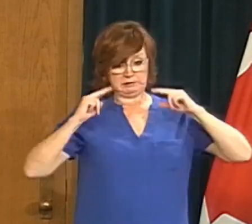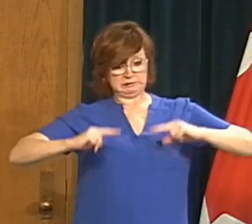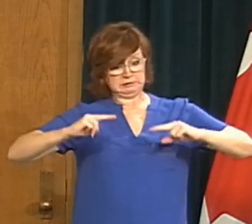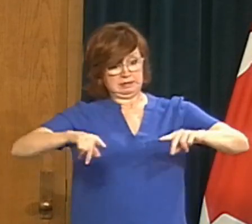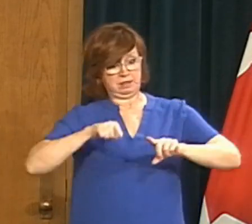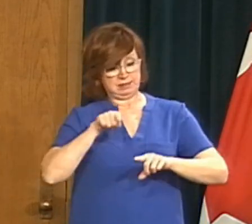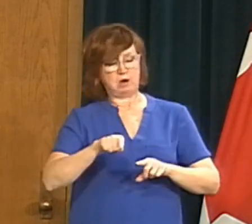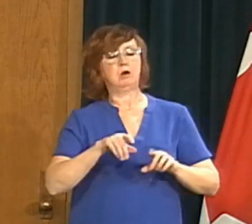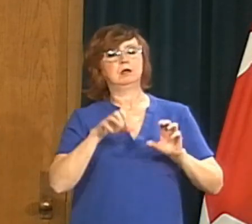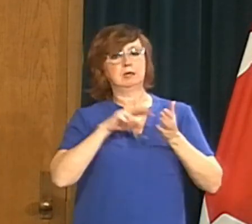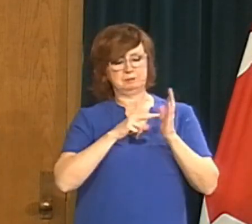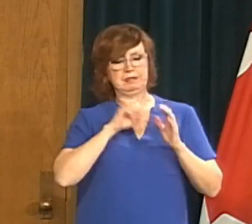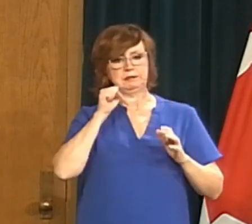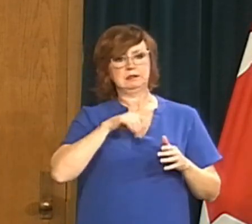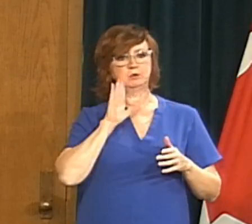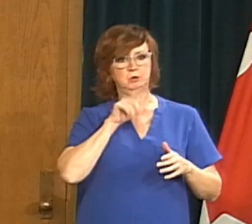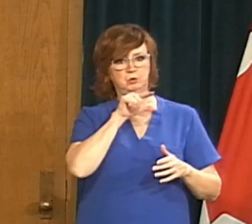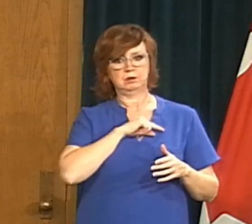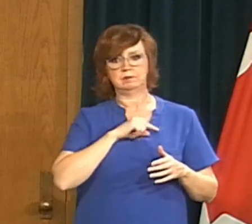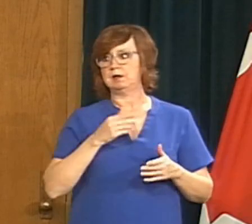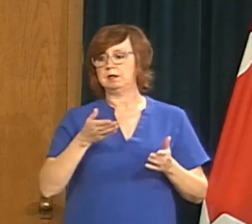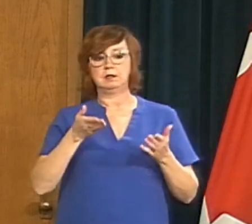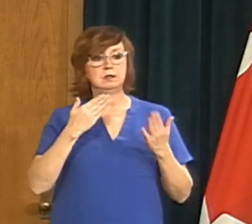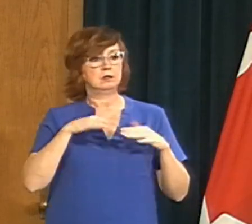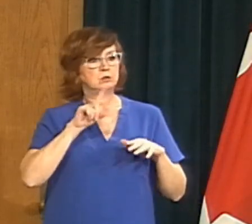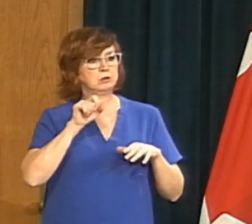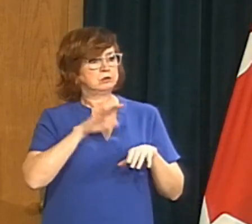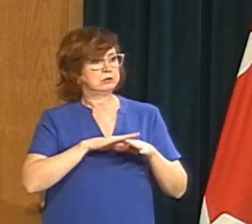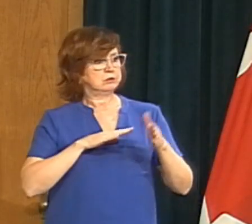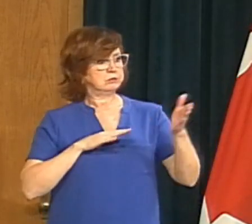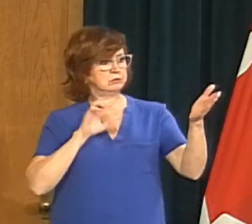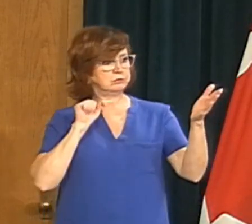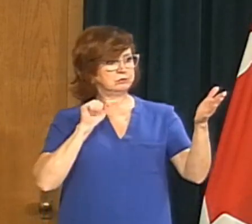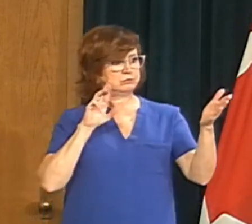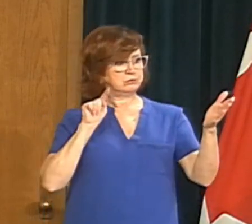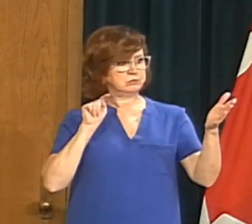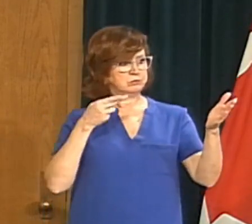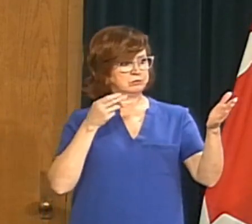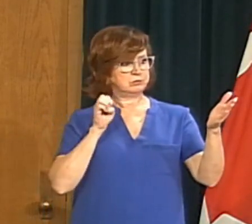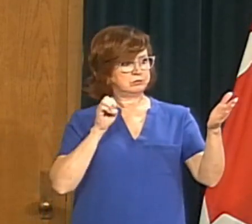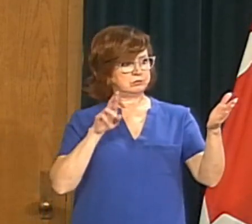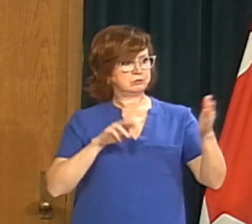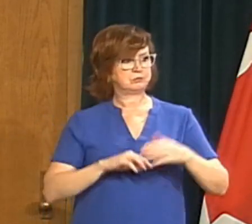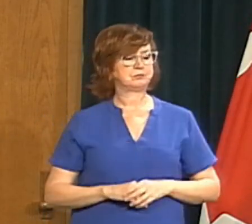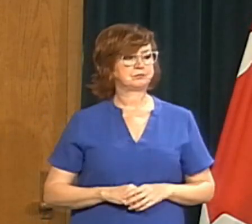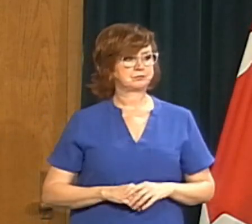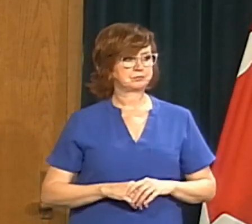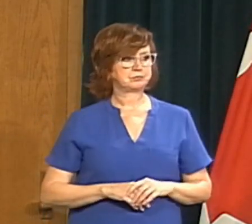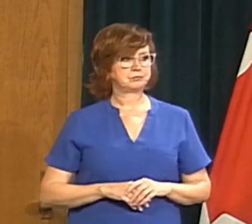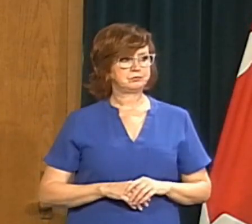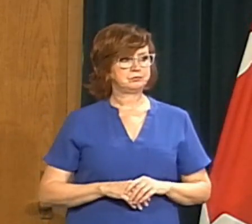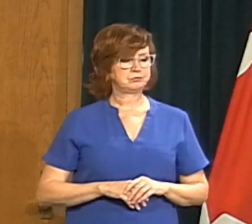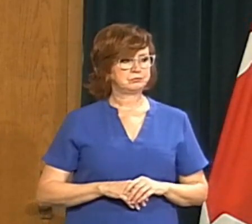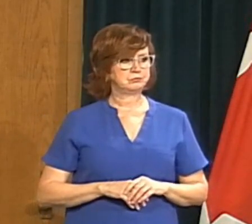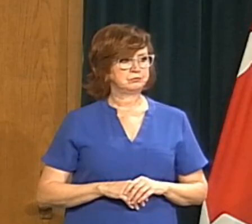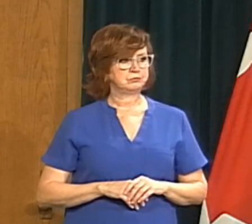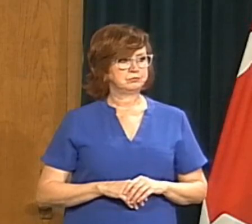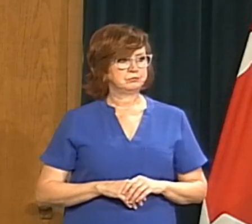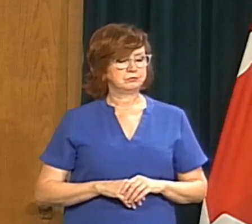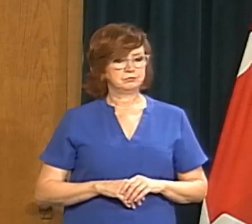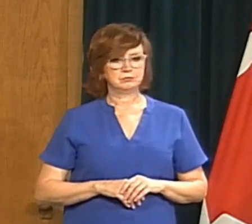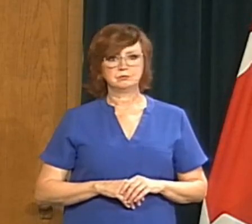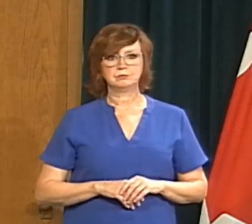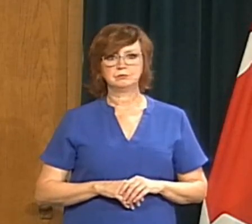We'll take our next question from the floor here. Arthur? So I see that there's a few